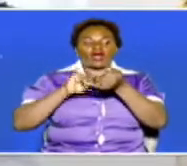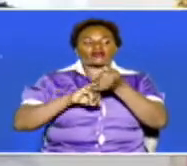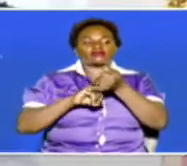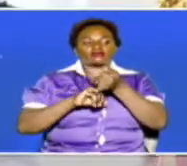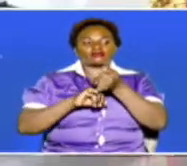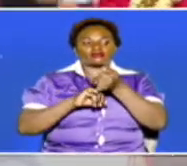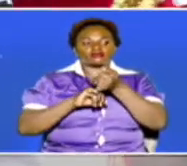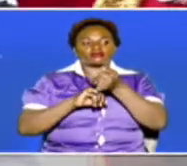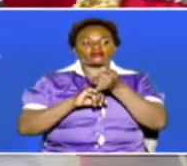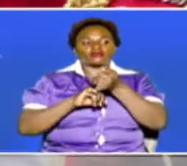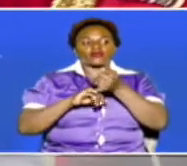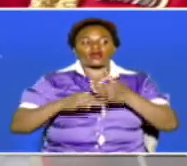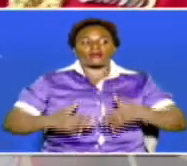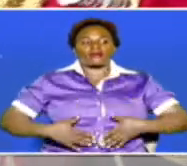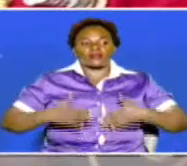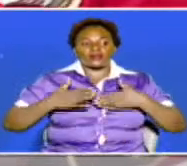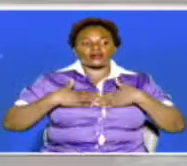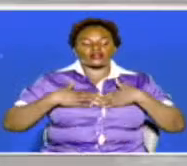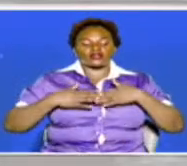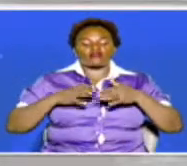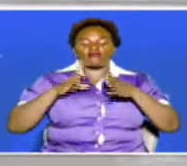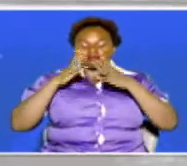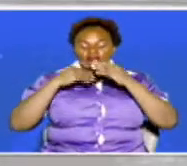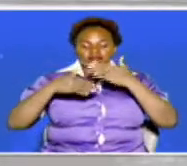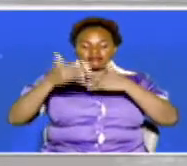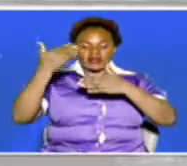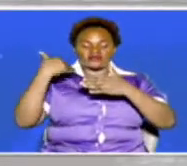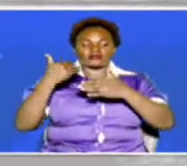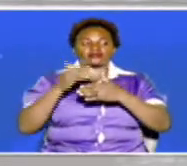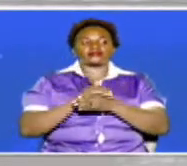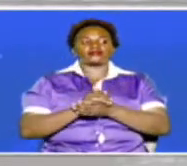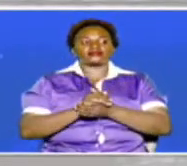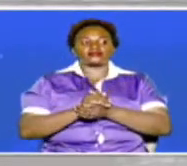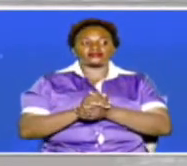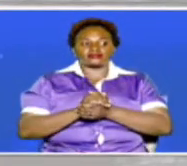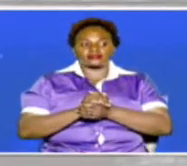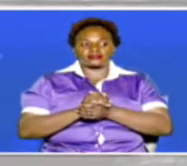Kenyatta, received the body of his predecessor.